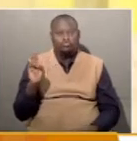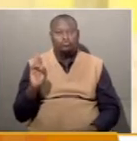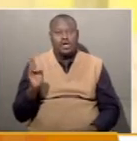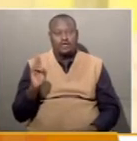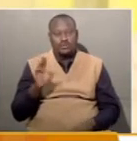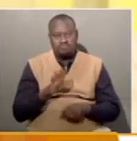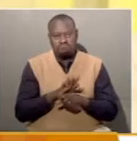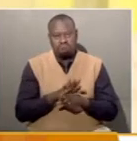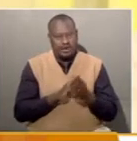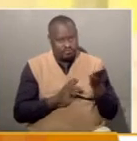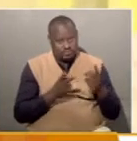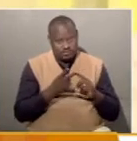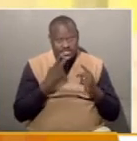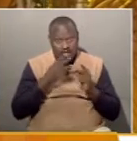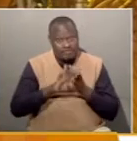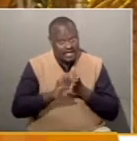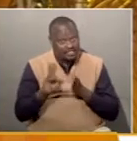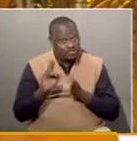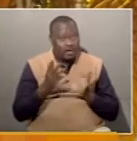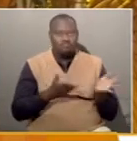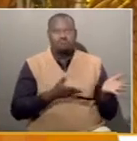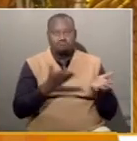we are even exporting sugar.